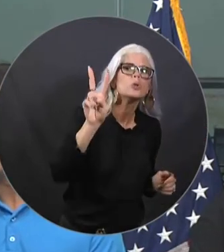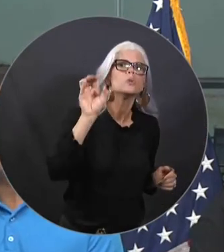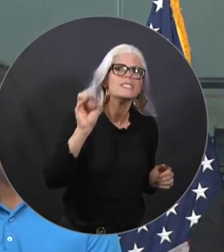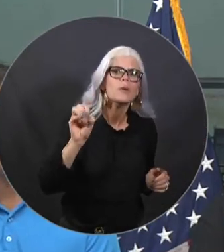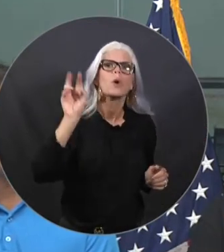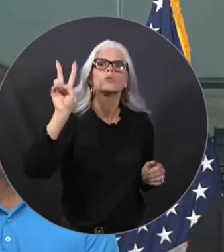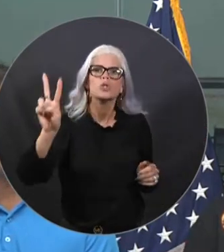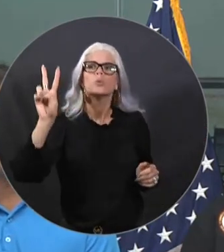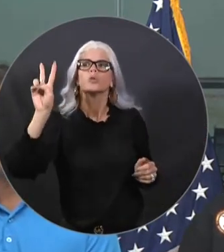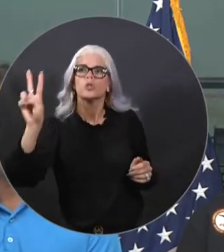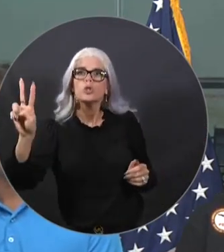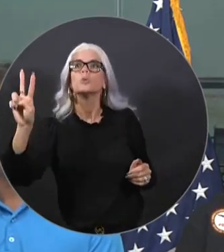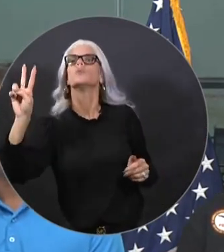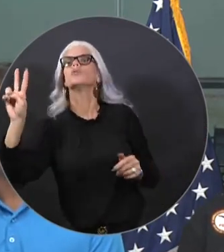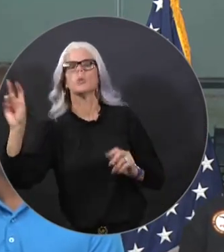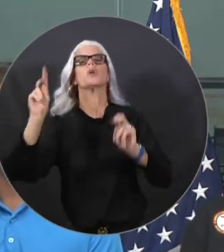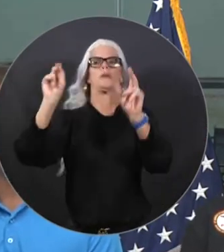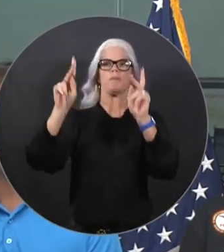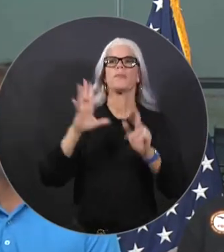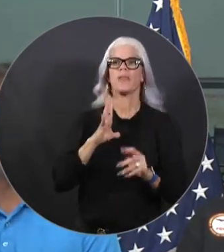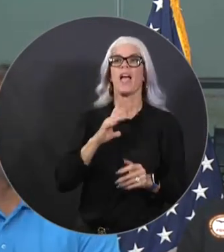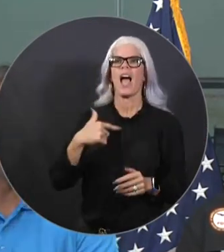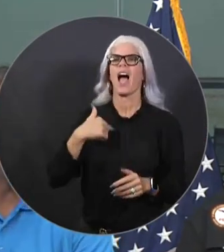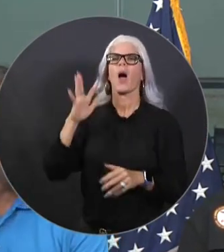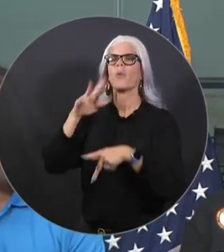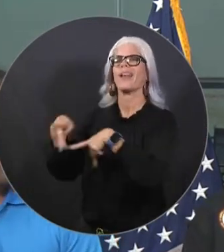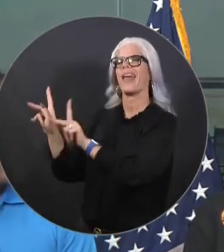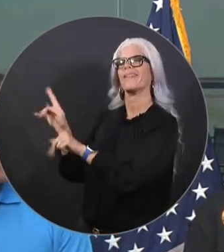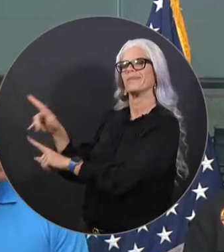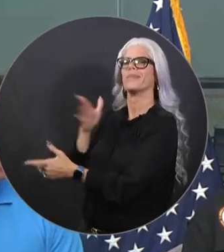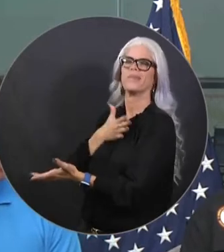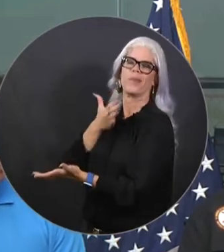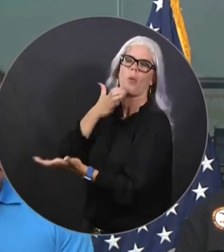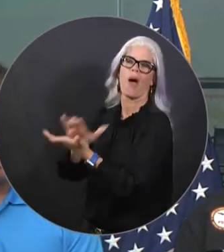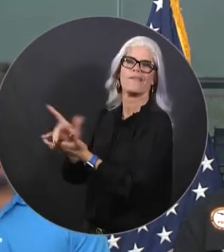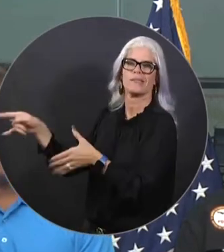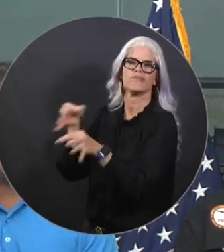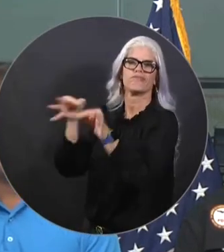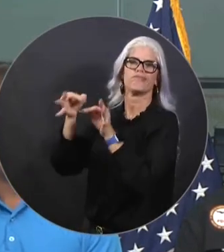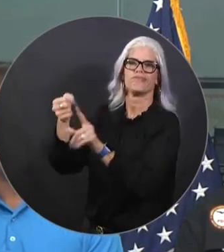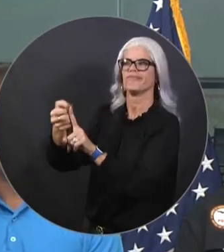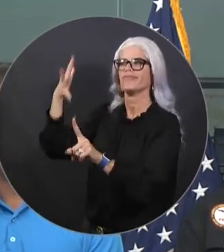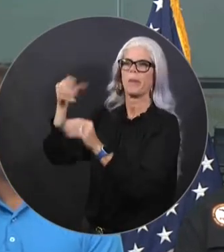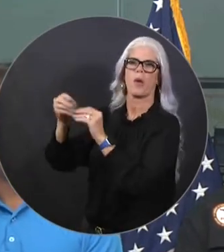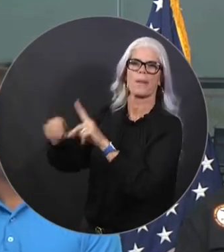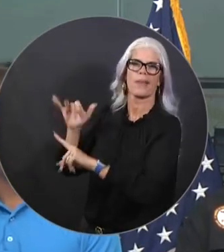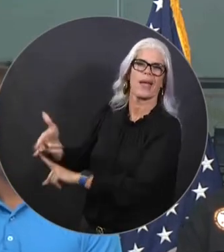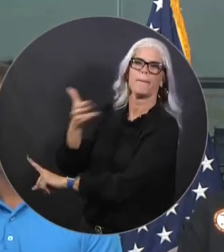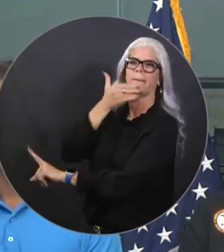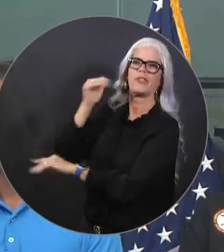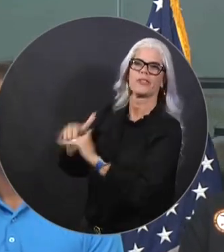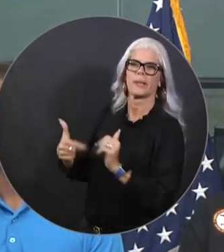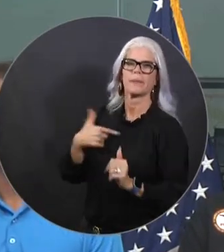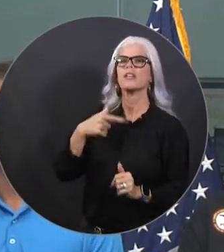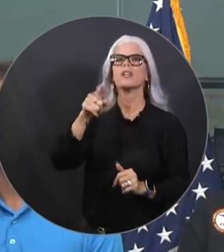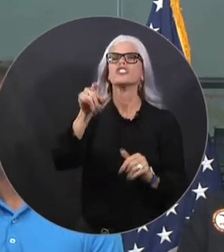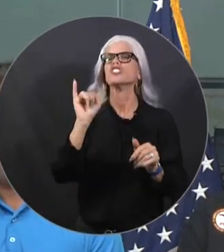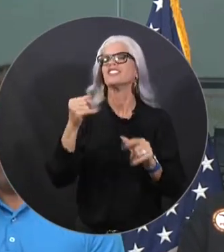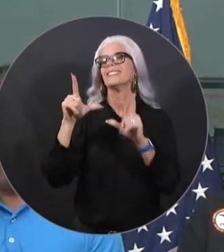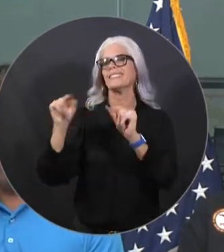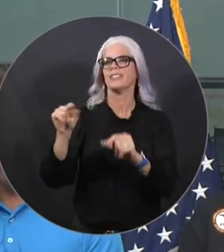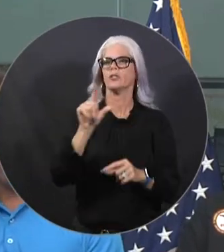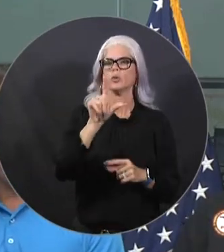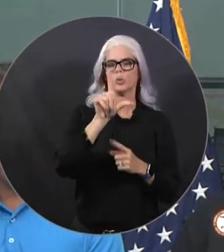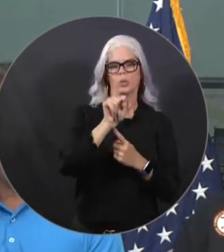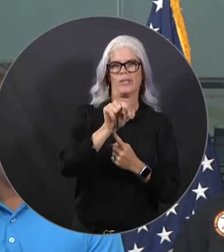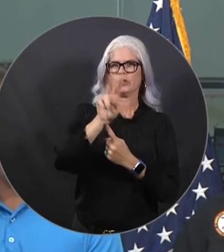20222. Okay. Well, I'll let the First Lady do that because she does it better than me. They put text to 2022 on this, and that I know it's more than that. I'm not